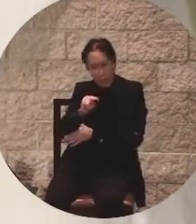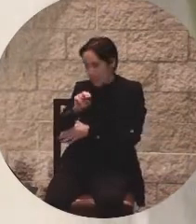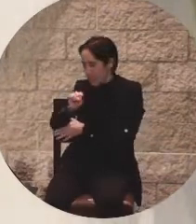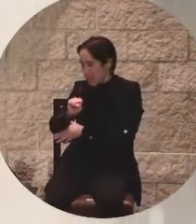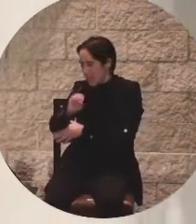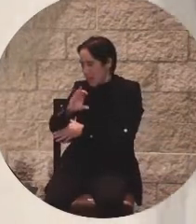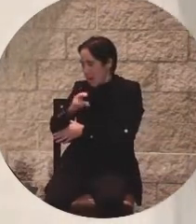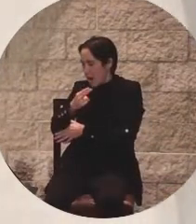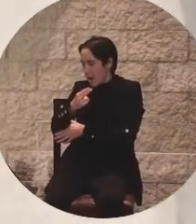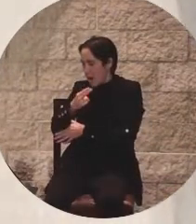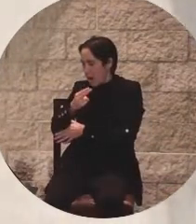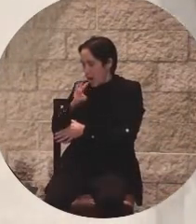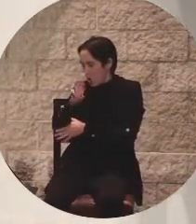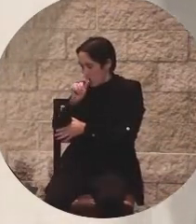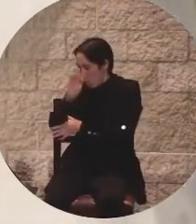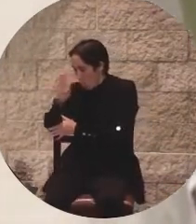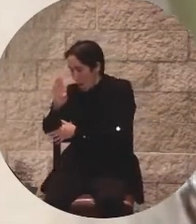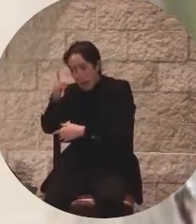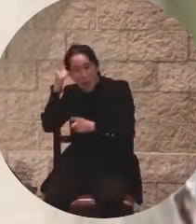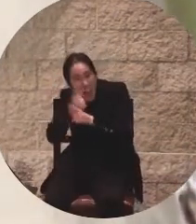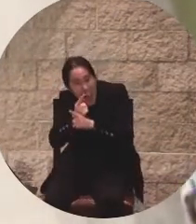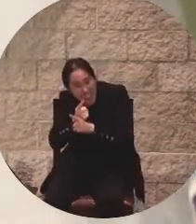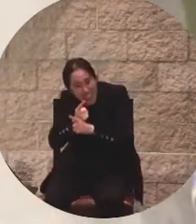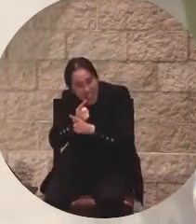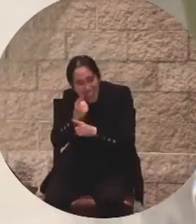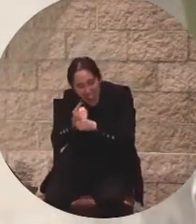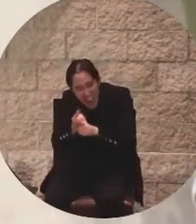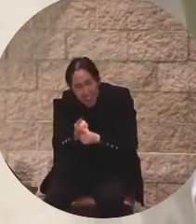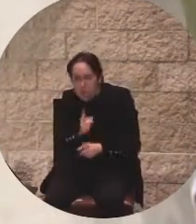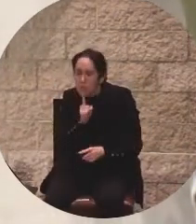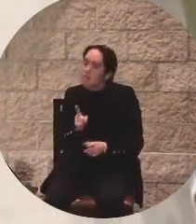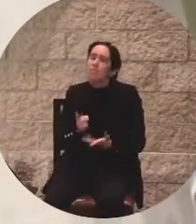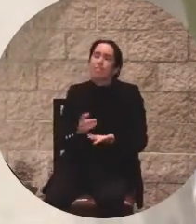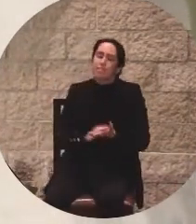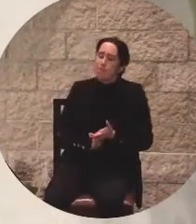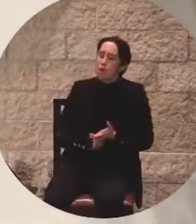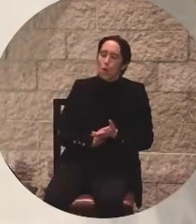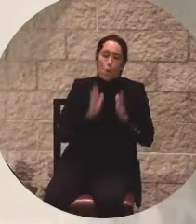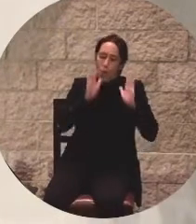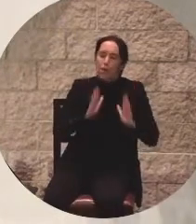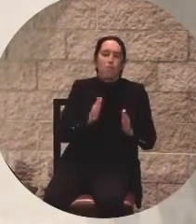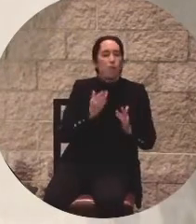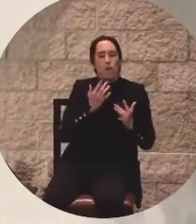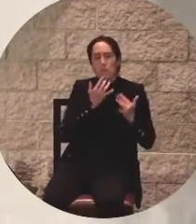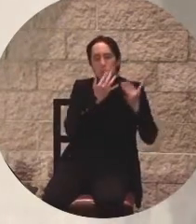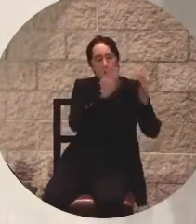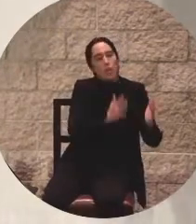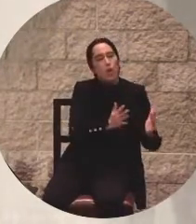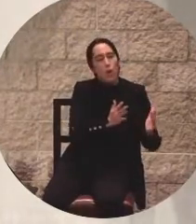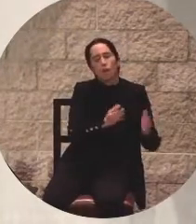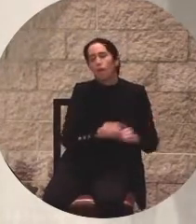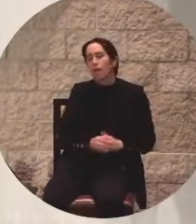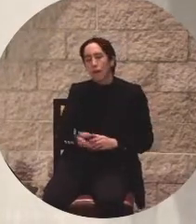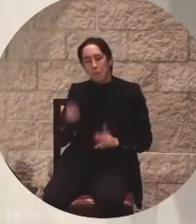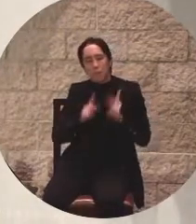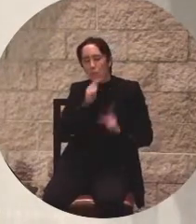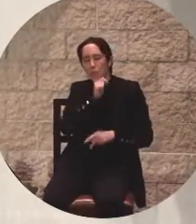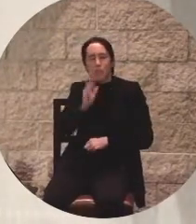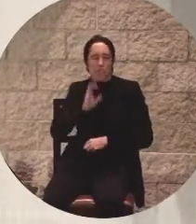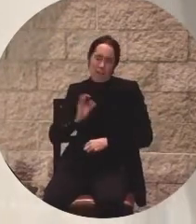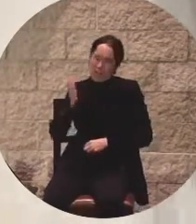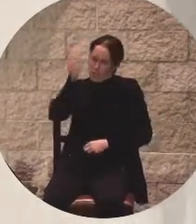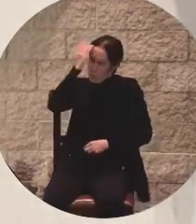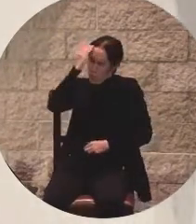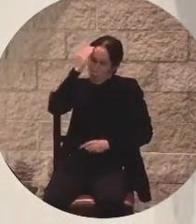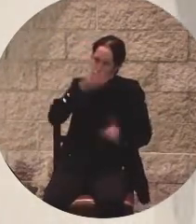right? Erin Schwab is a well-known crooner around town. She is on the Jason Show. She's